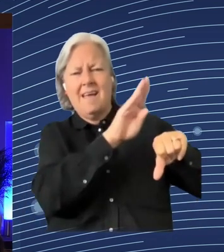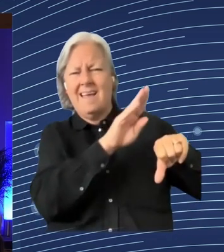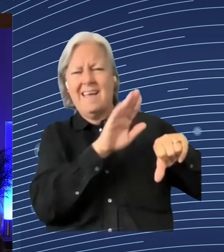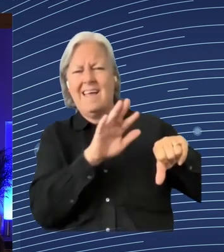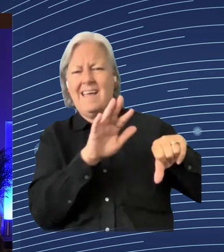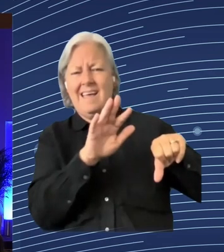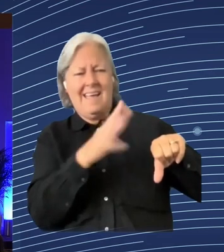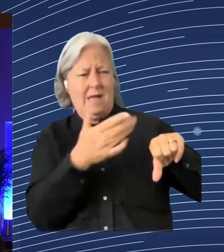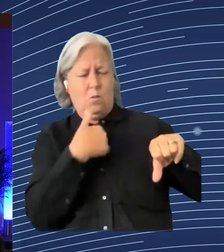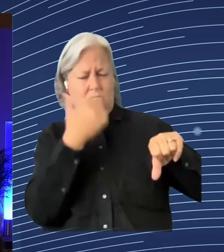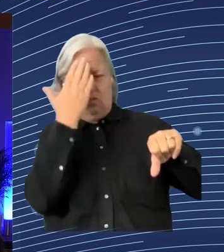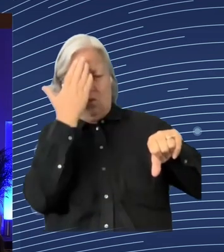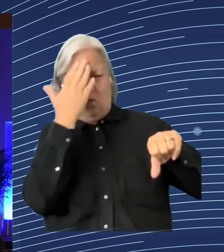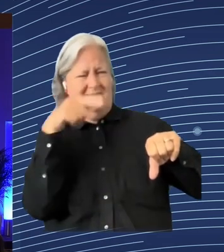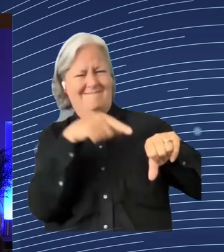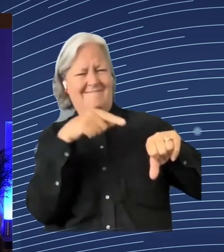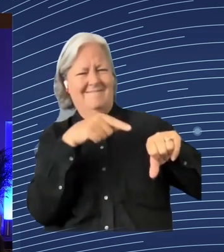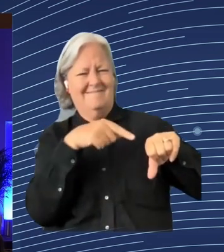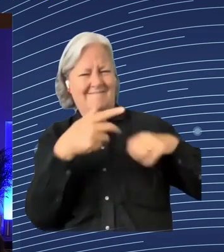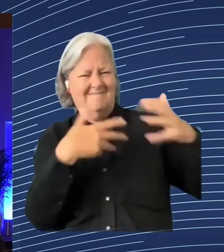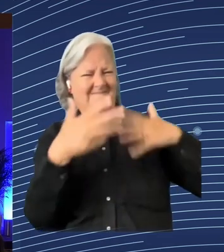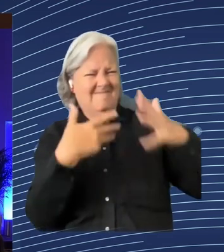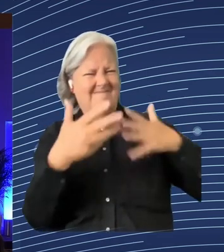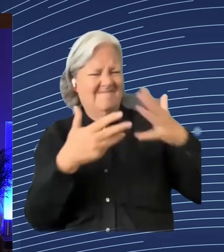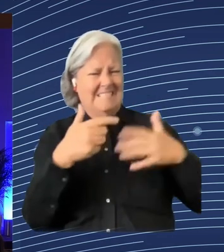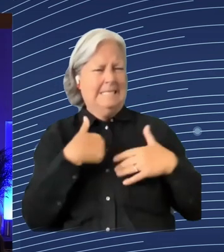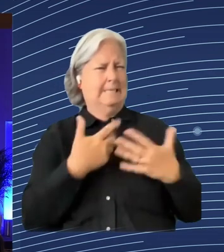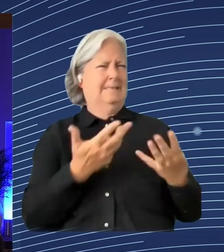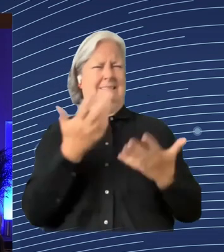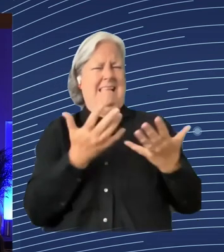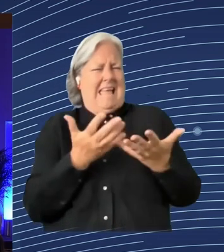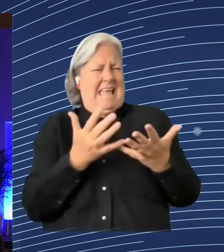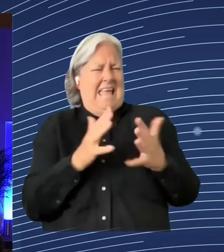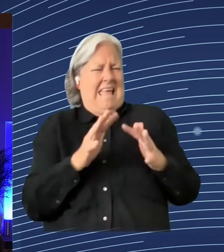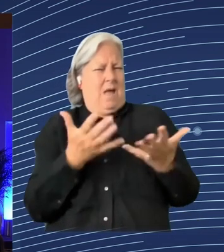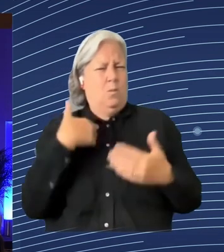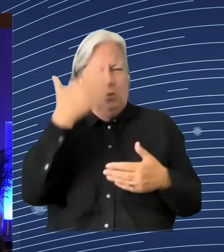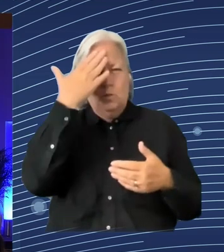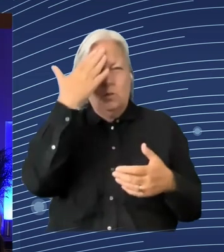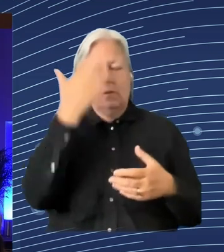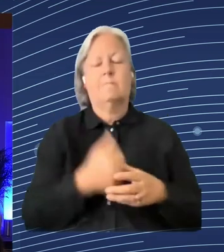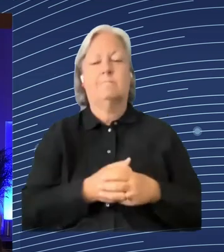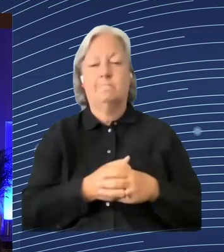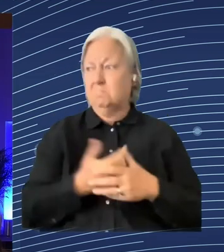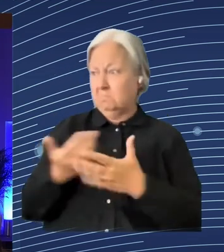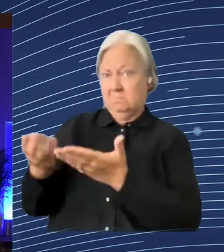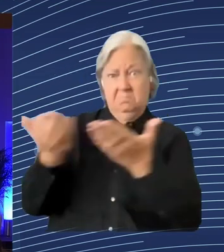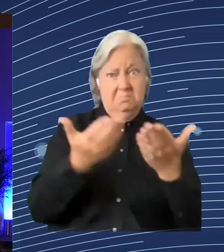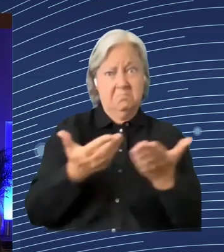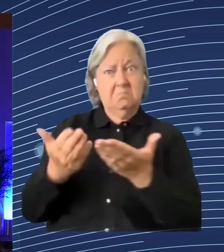course, something hard to imagine. For us or for me? Who would like to choose? You can choose. The question